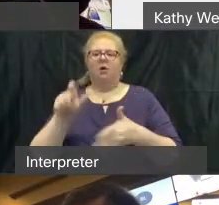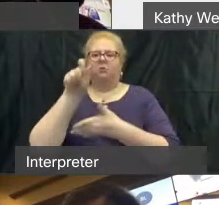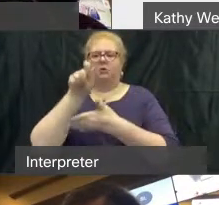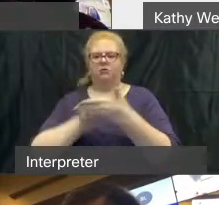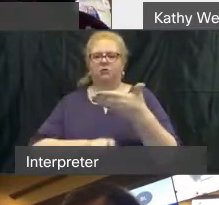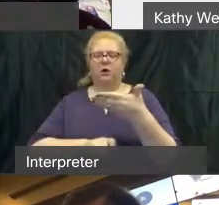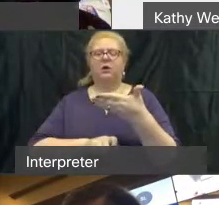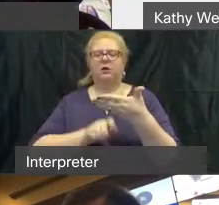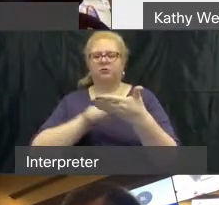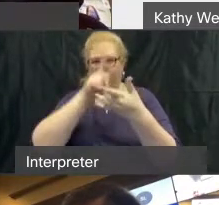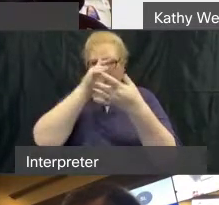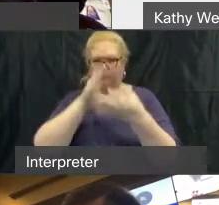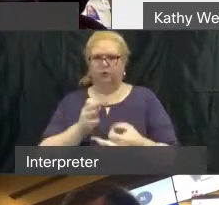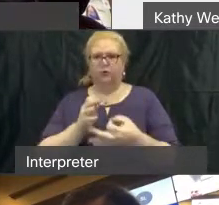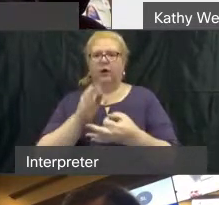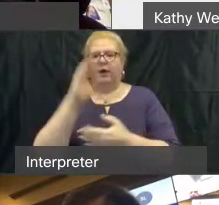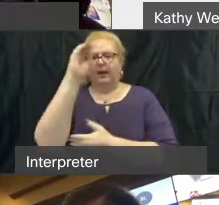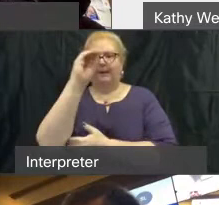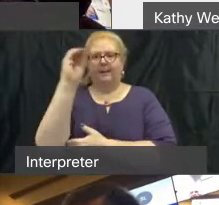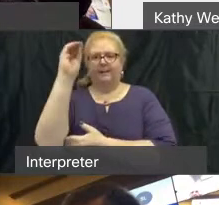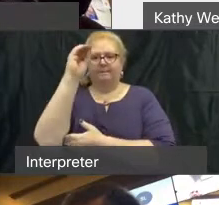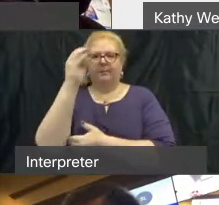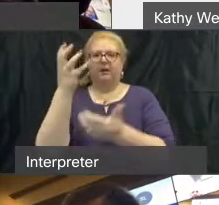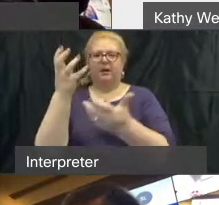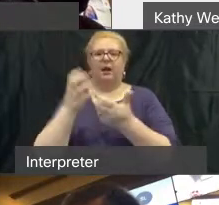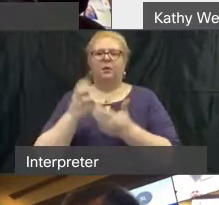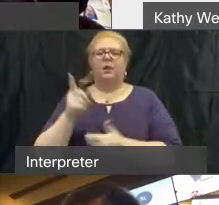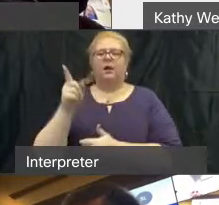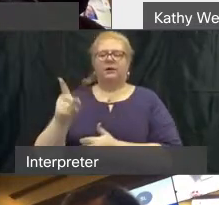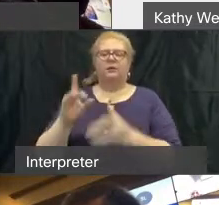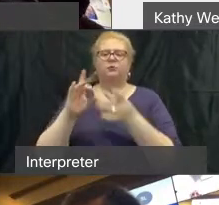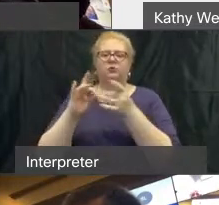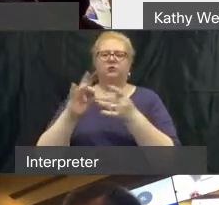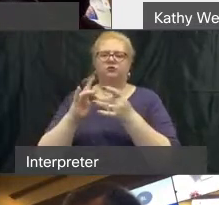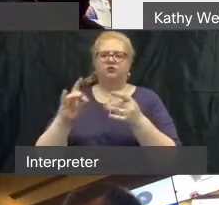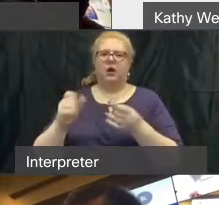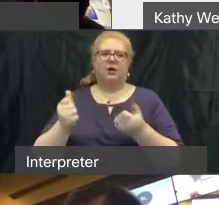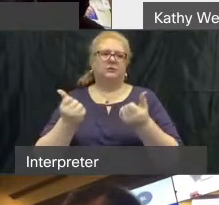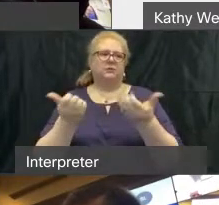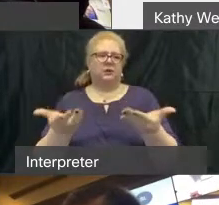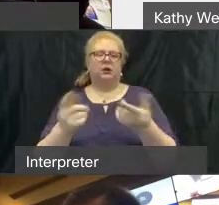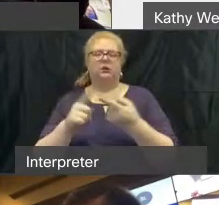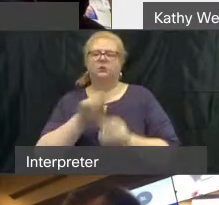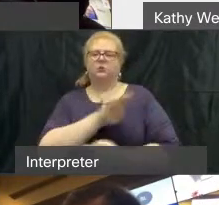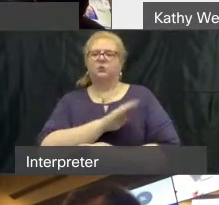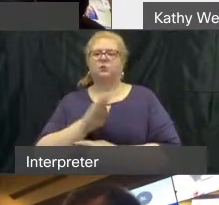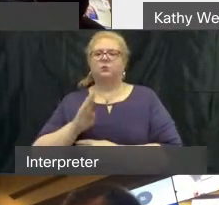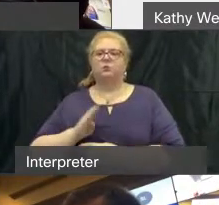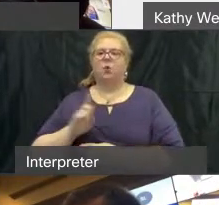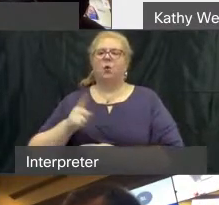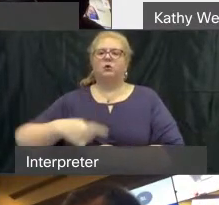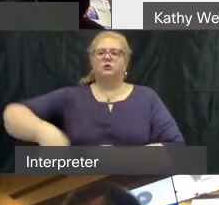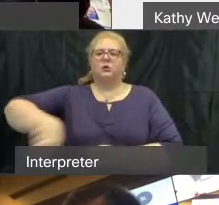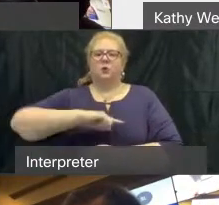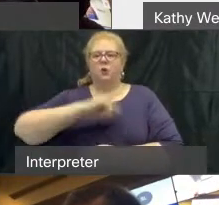address that to the board, and that way we will know where we stand with